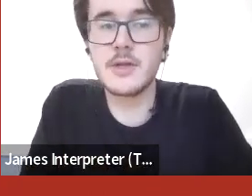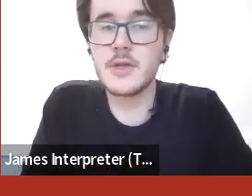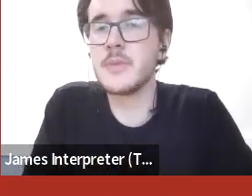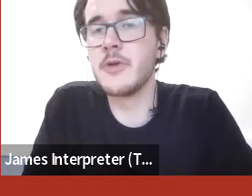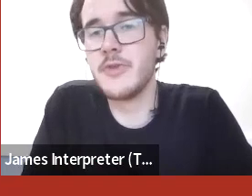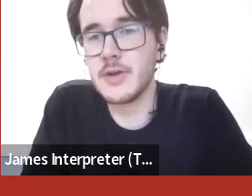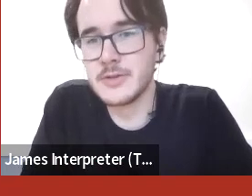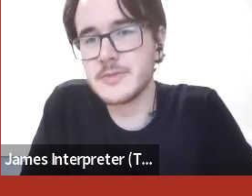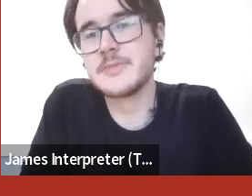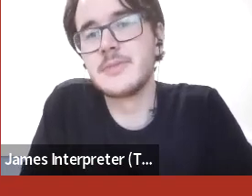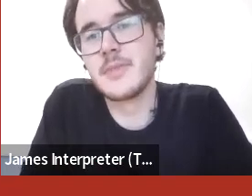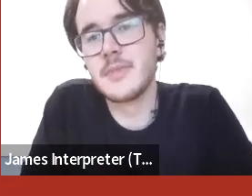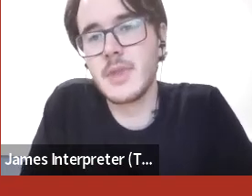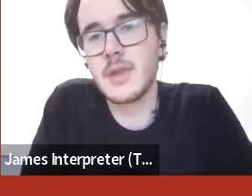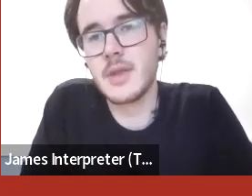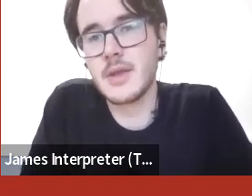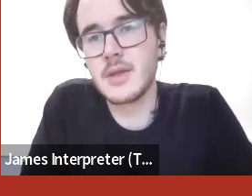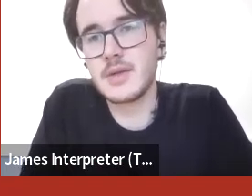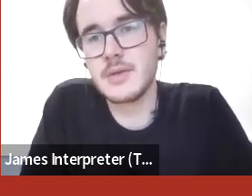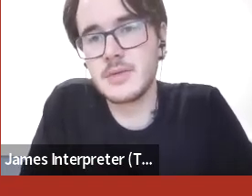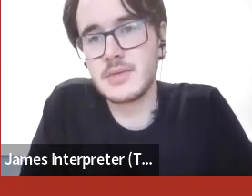Oh, talking about vowels.